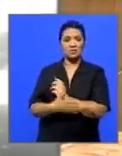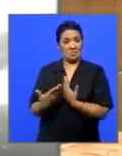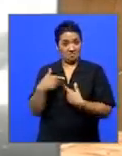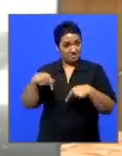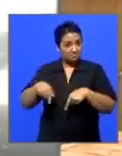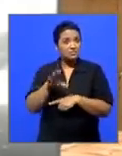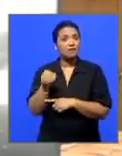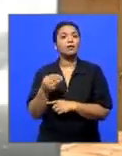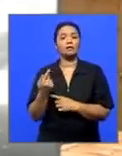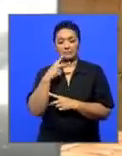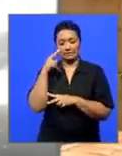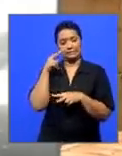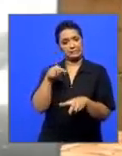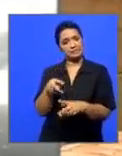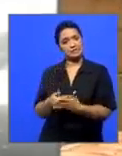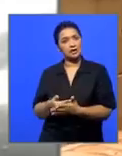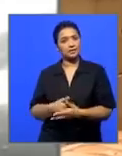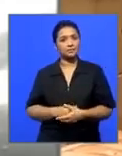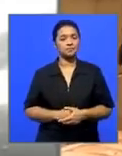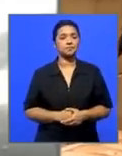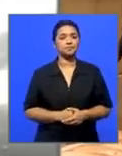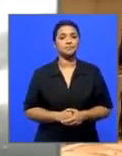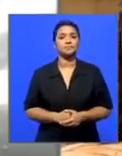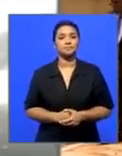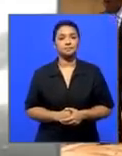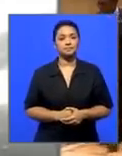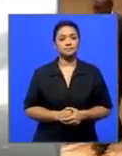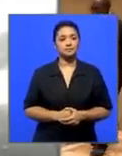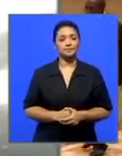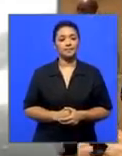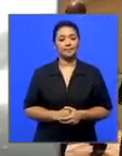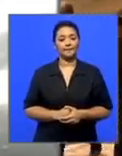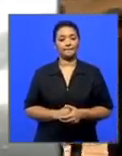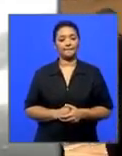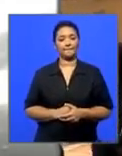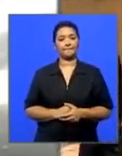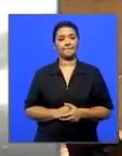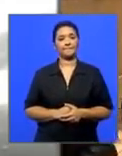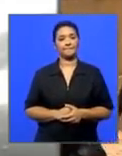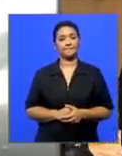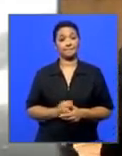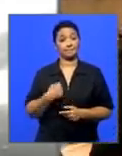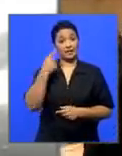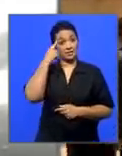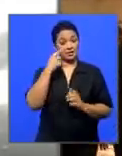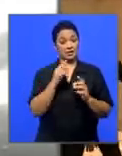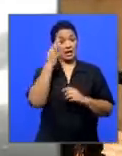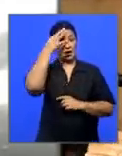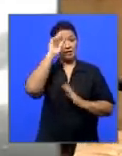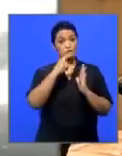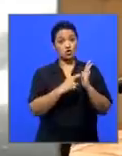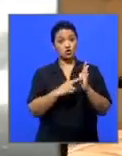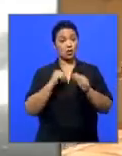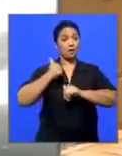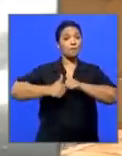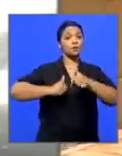country to come and view the body. Well, I think one of the state protocol officials that we'll be